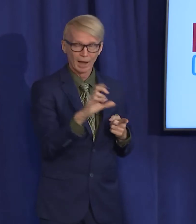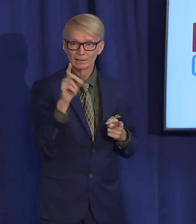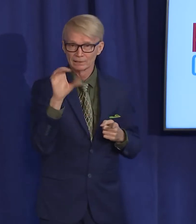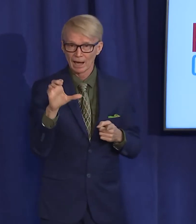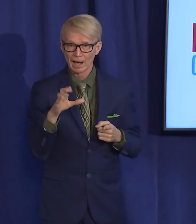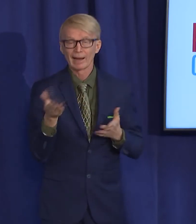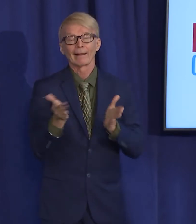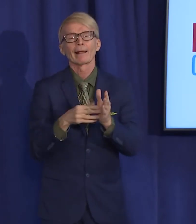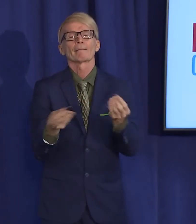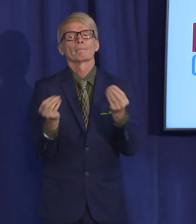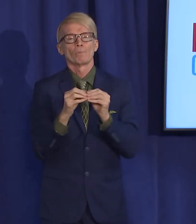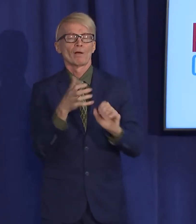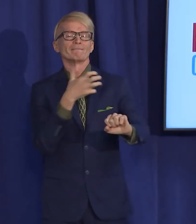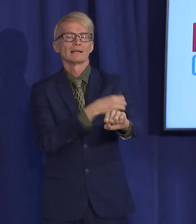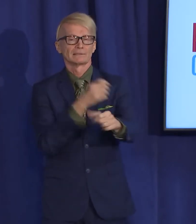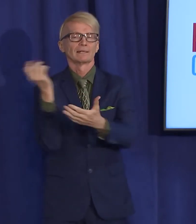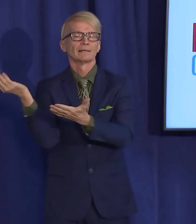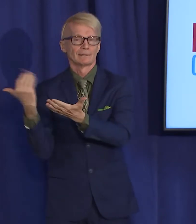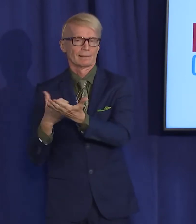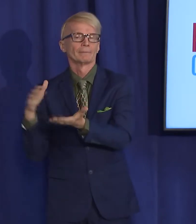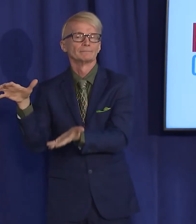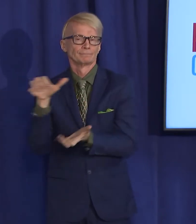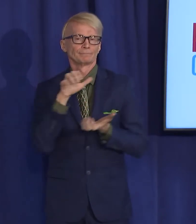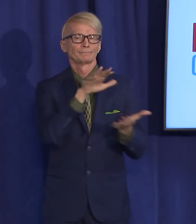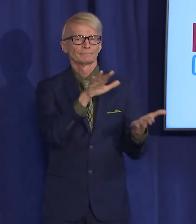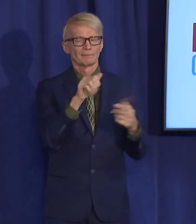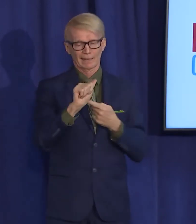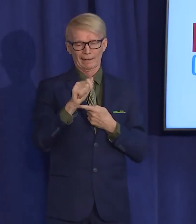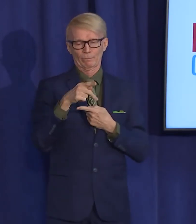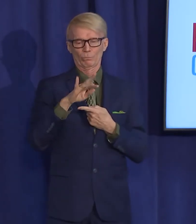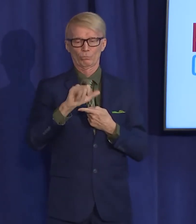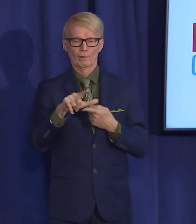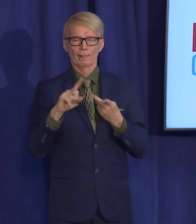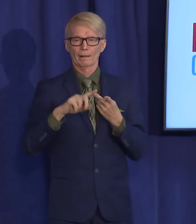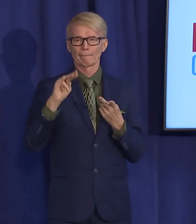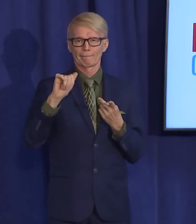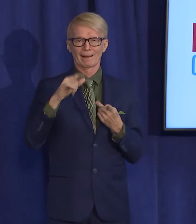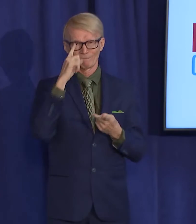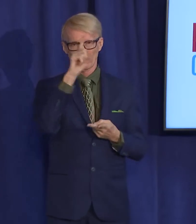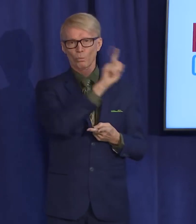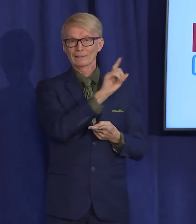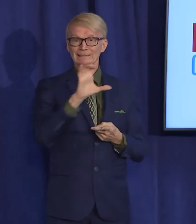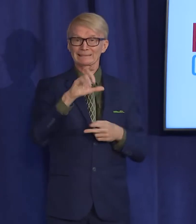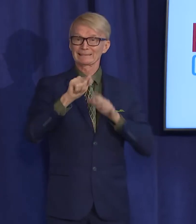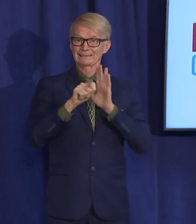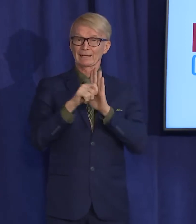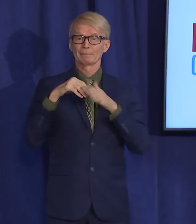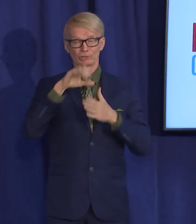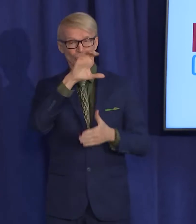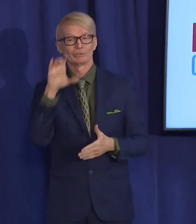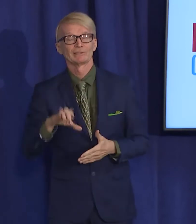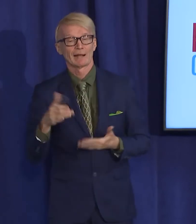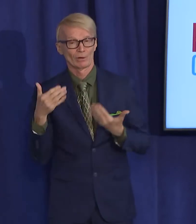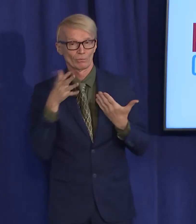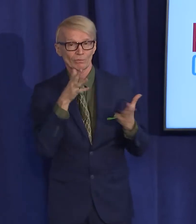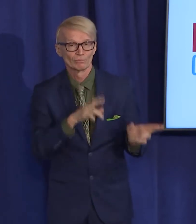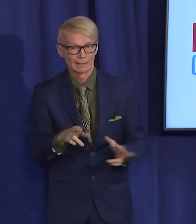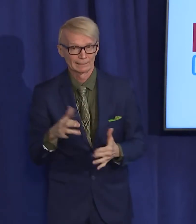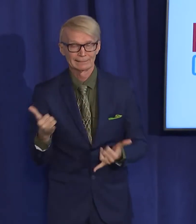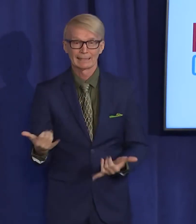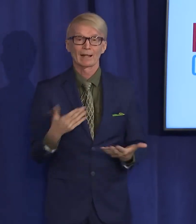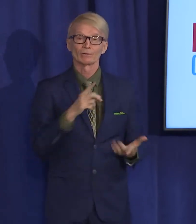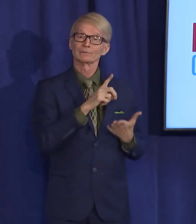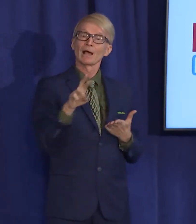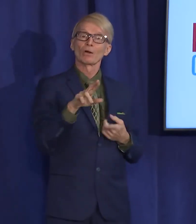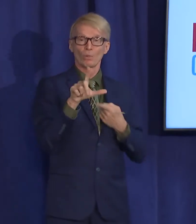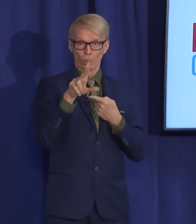April or May is going to be your opportunity to get vaccinated in phase 1C in Chicago. And with that, I'll bring up Dr. Luna, who's going to give some remarks in Spanish. Thank